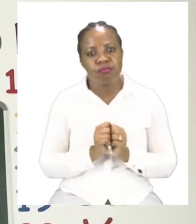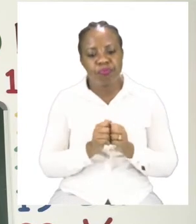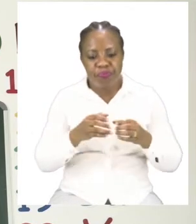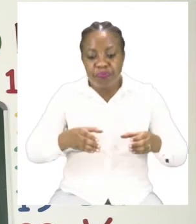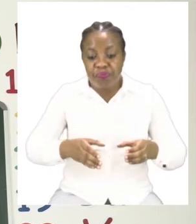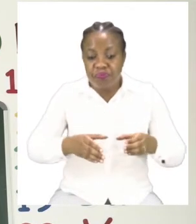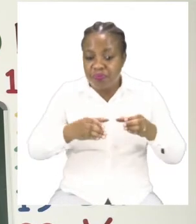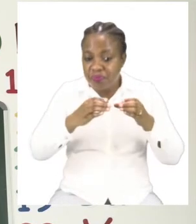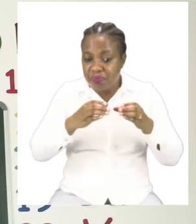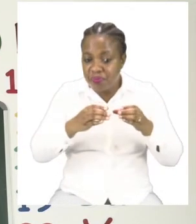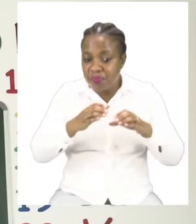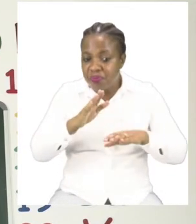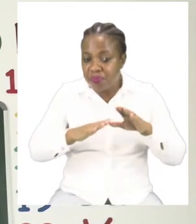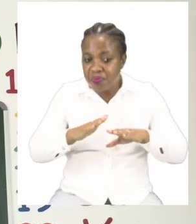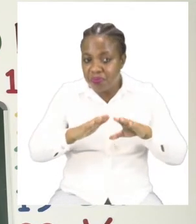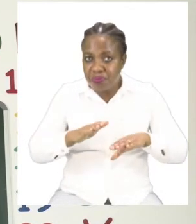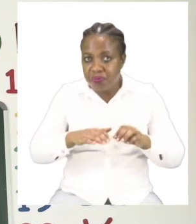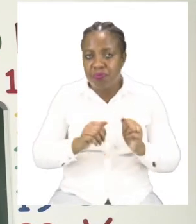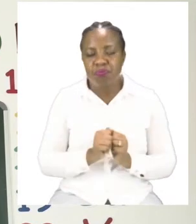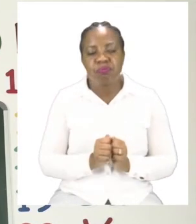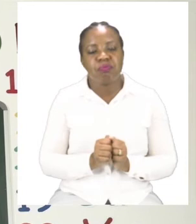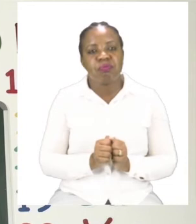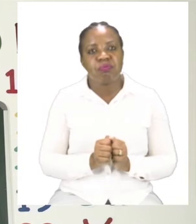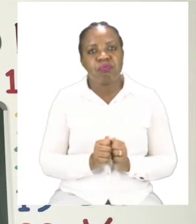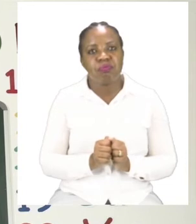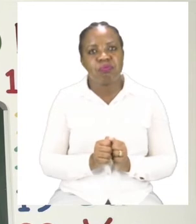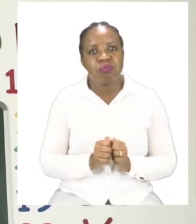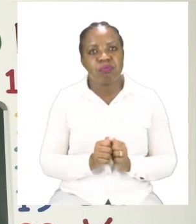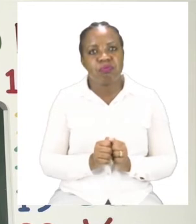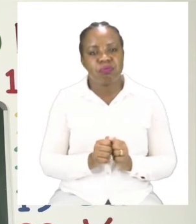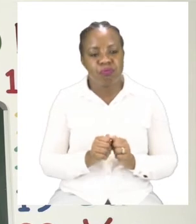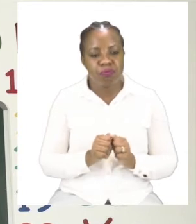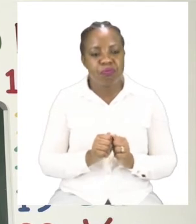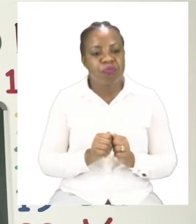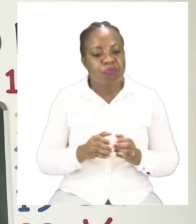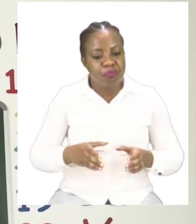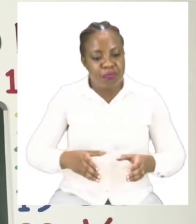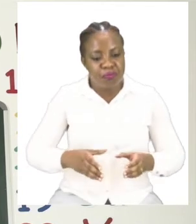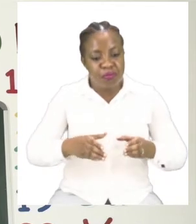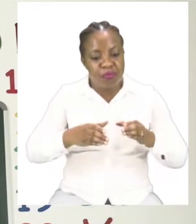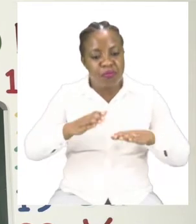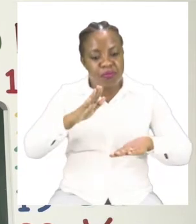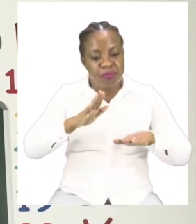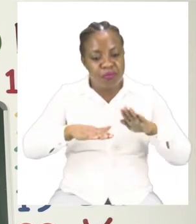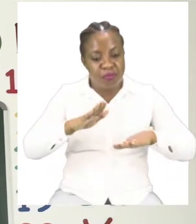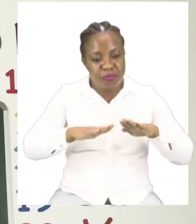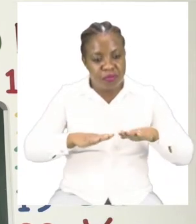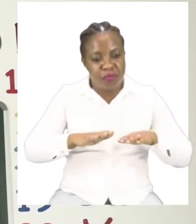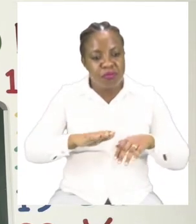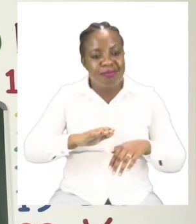a drum from, we say theirs. This